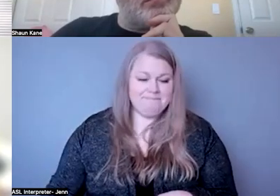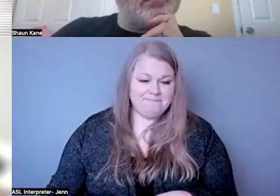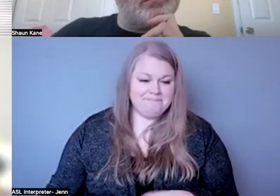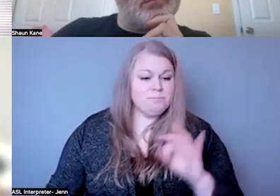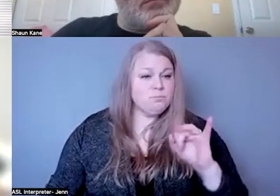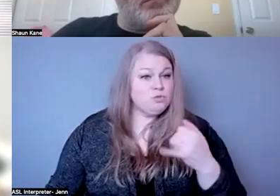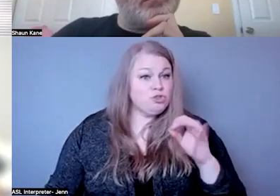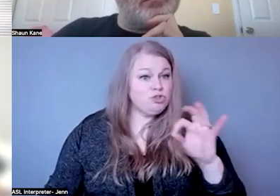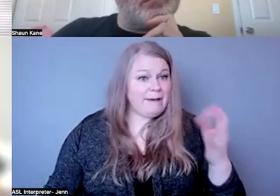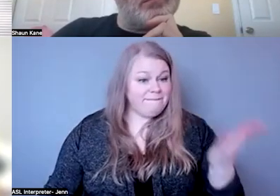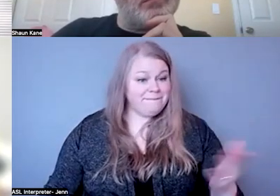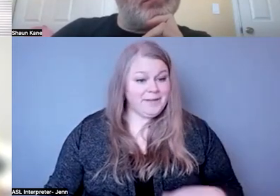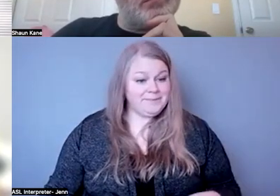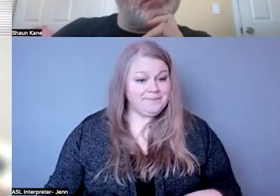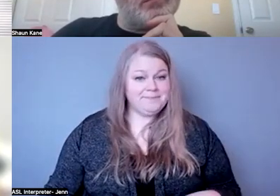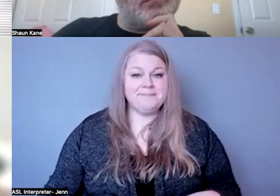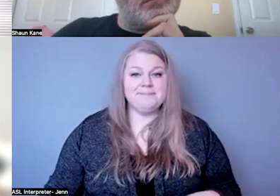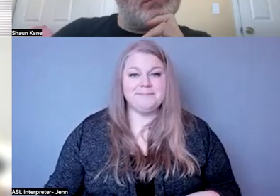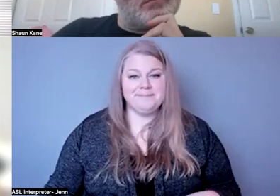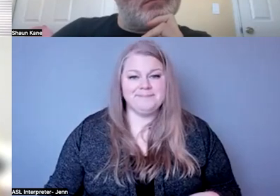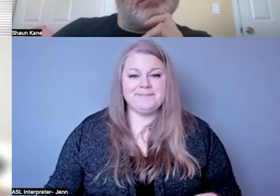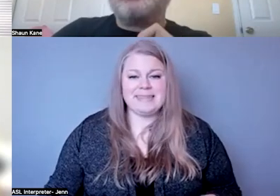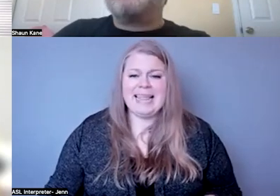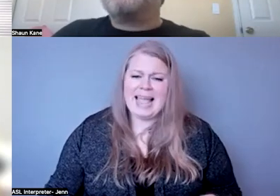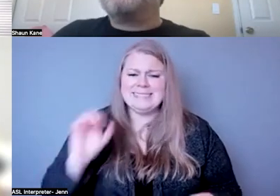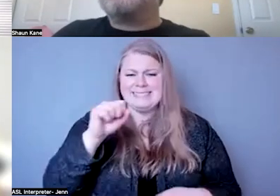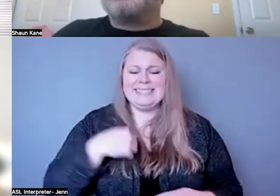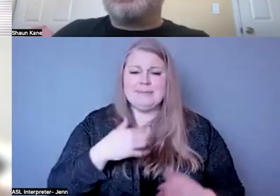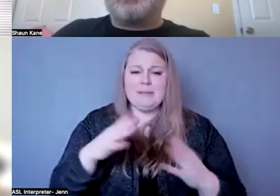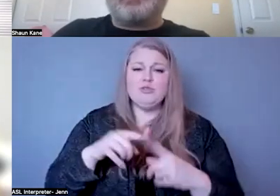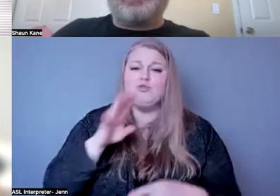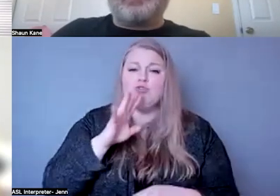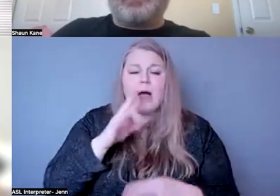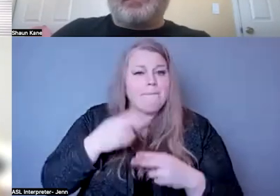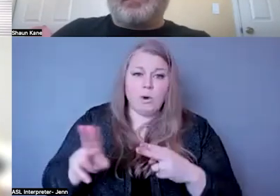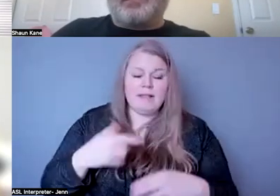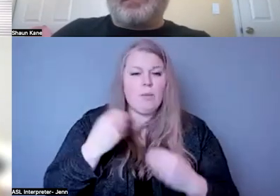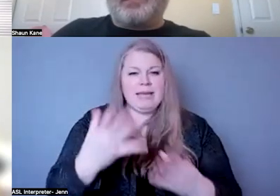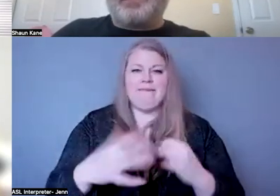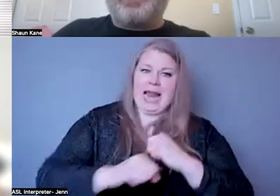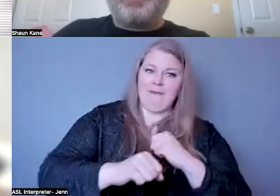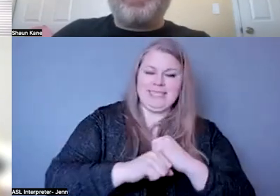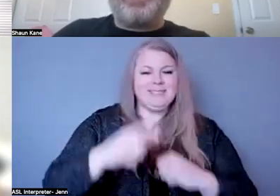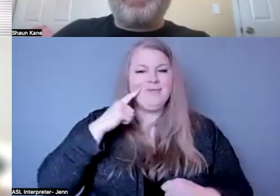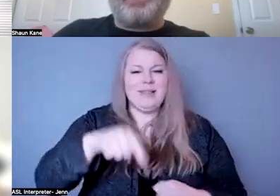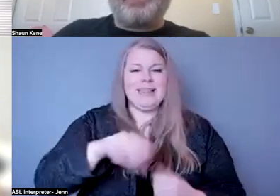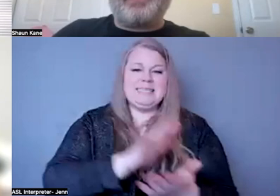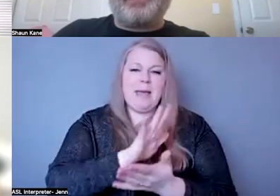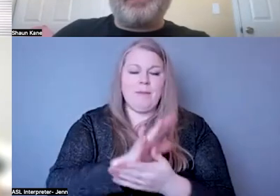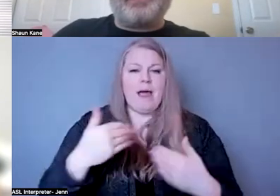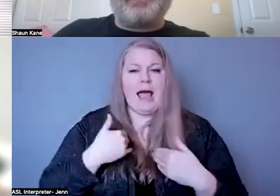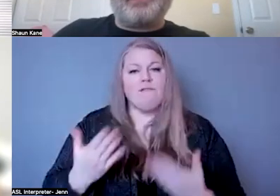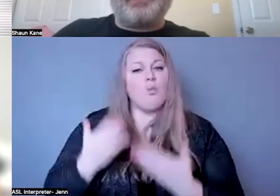Jeff. Yeah, so I'm gonna talk about very briefly. I want to give an advertisement for this paper we have called